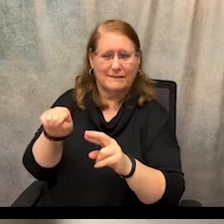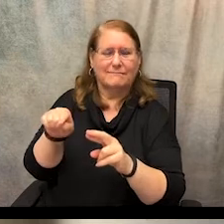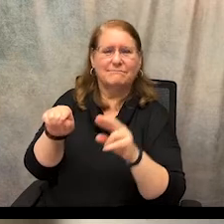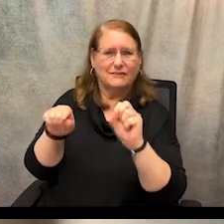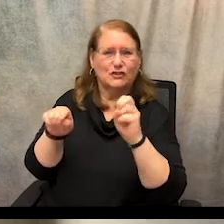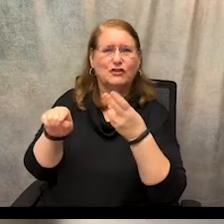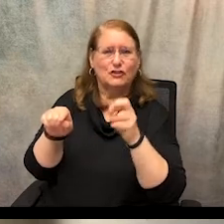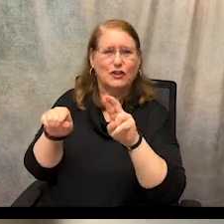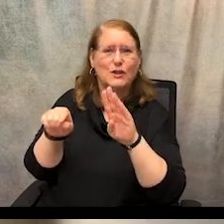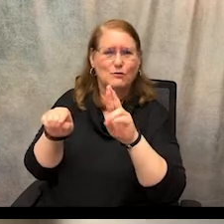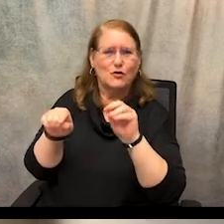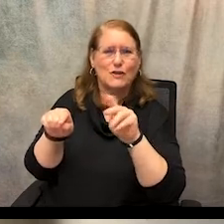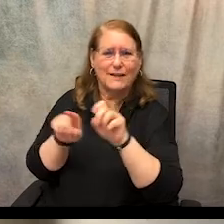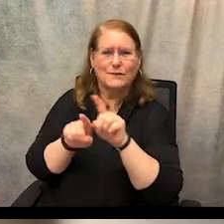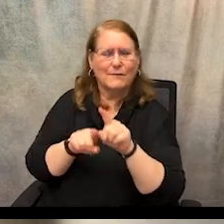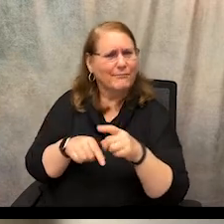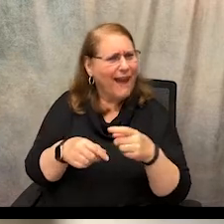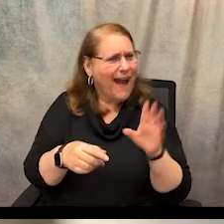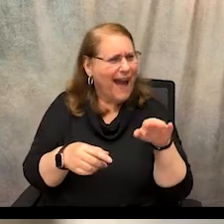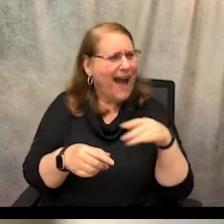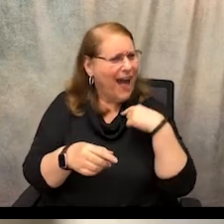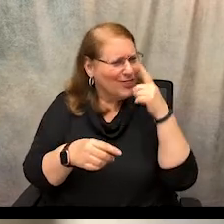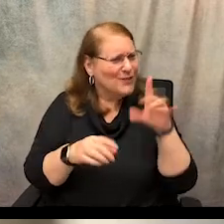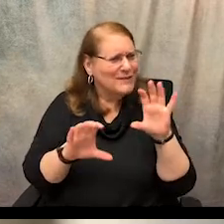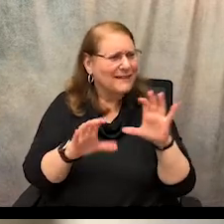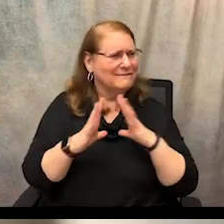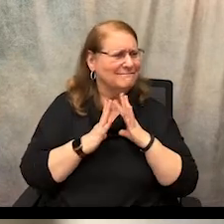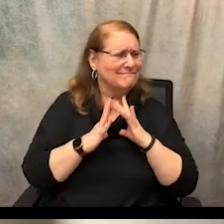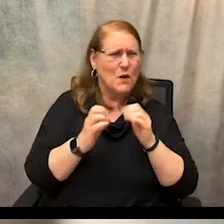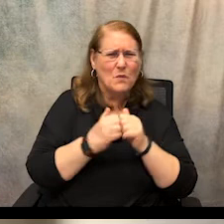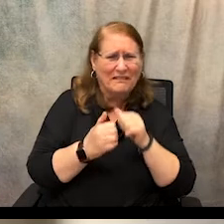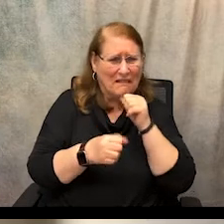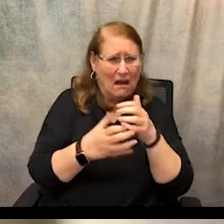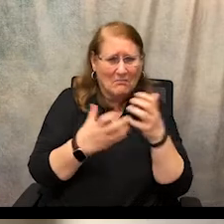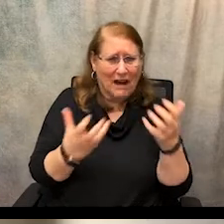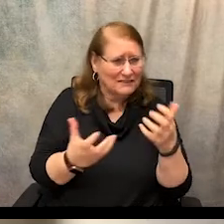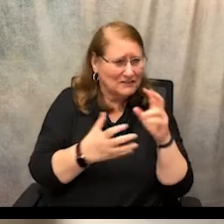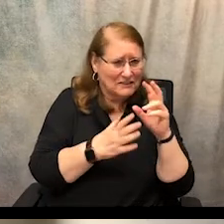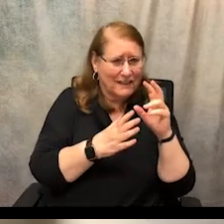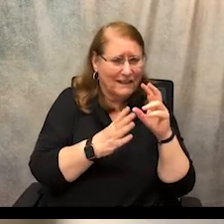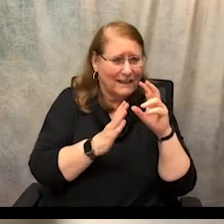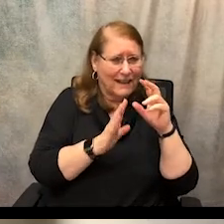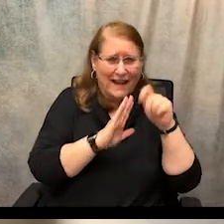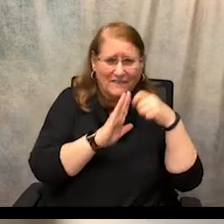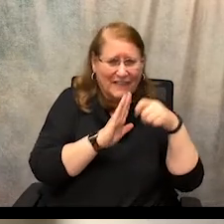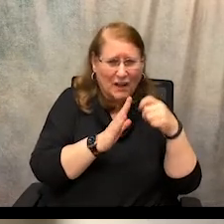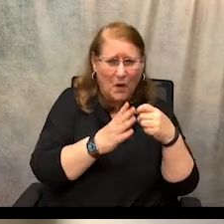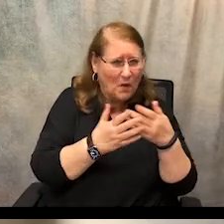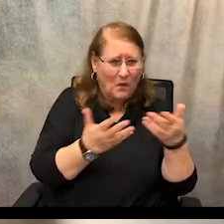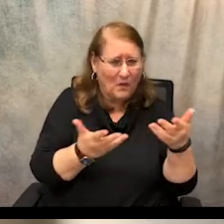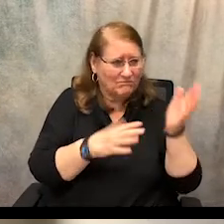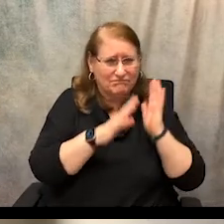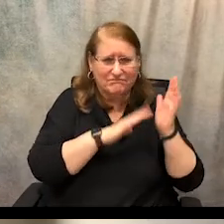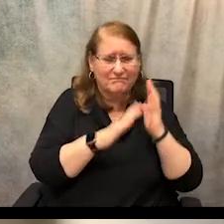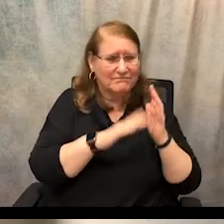an amazing job with a dearth of video material because there were so few videos taken obviously inside the